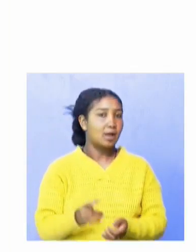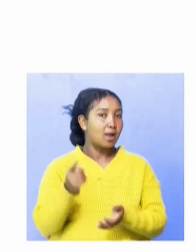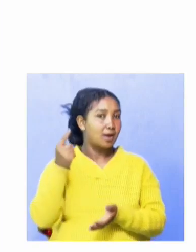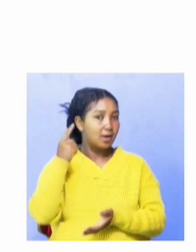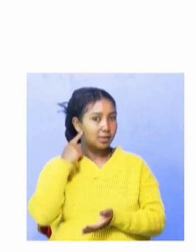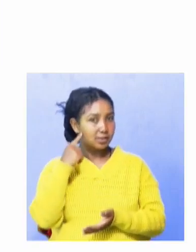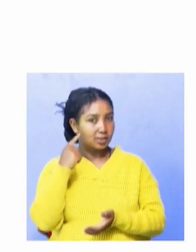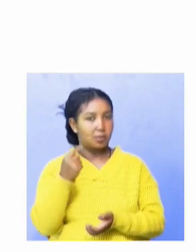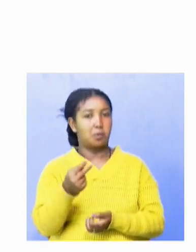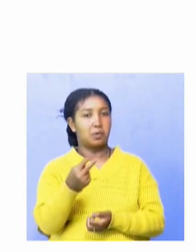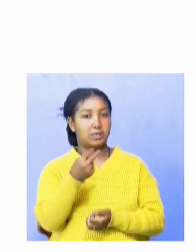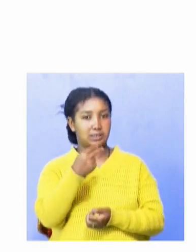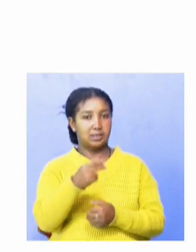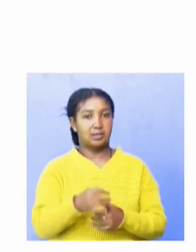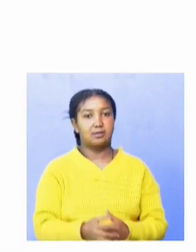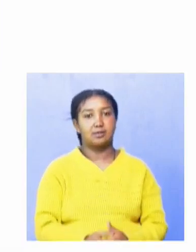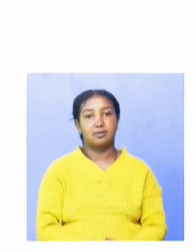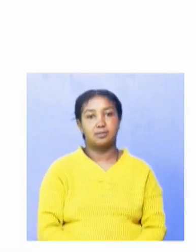listening